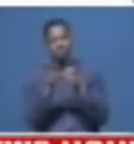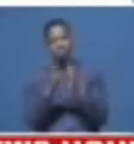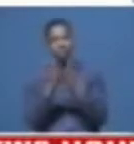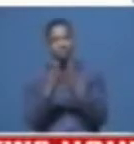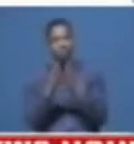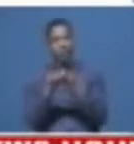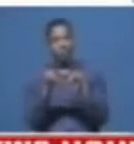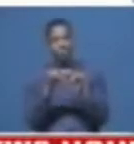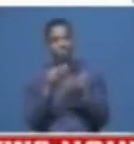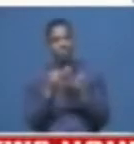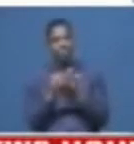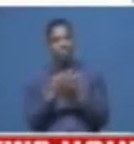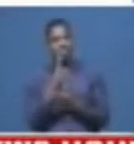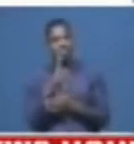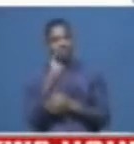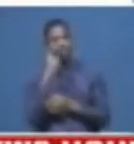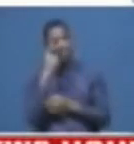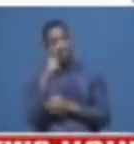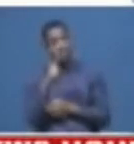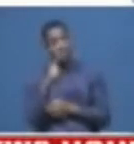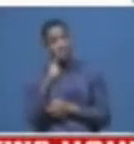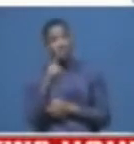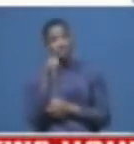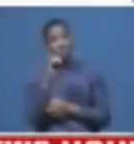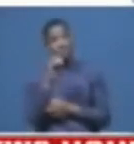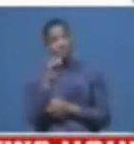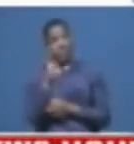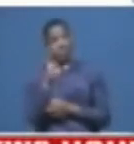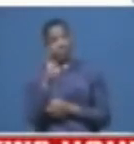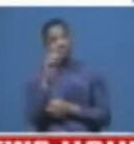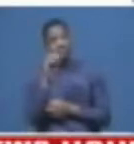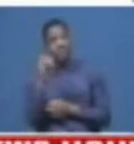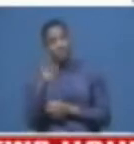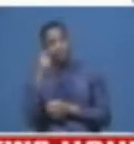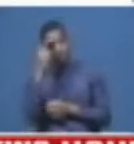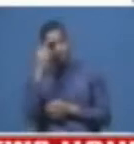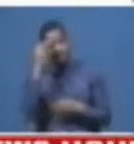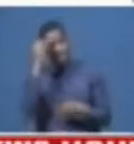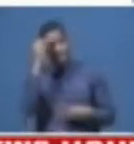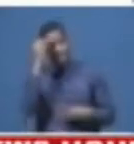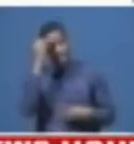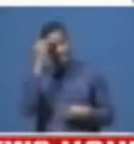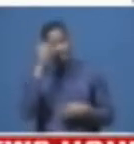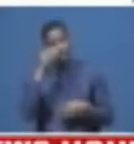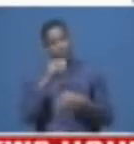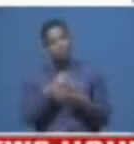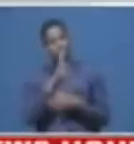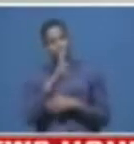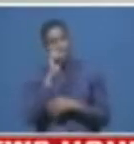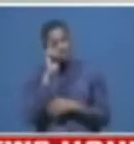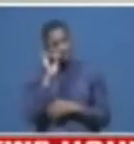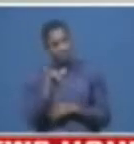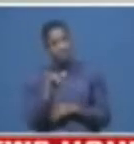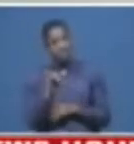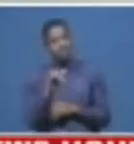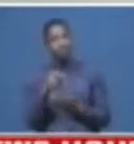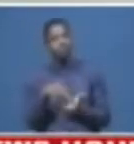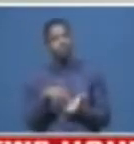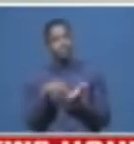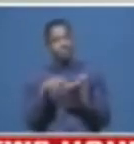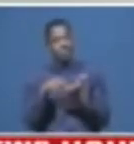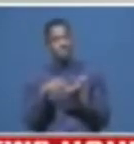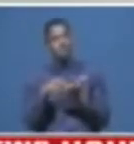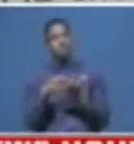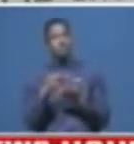Common Fund to be used for the 0.5%, which is meant for malaria control, to be used for it. Representing a